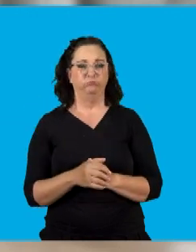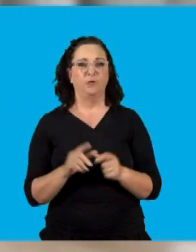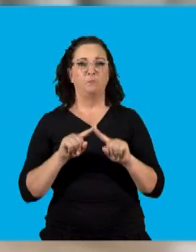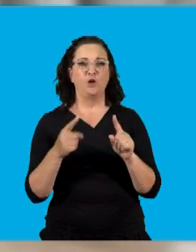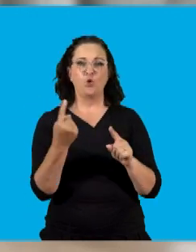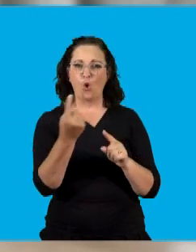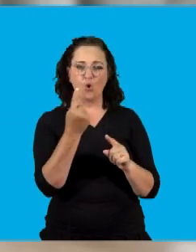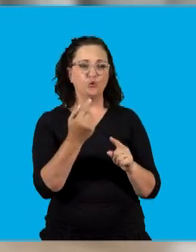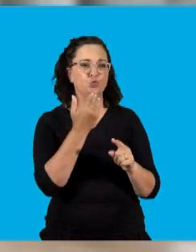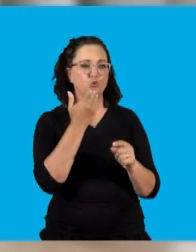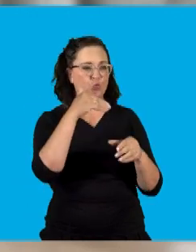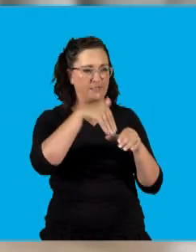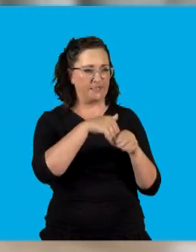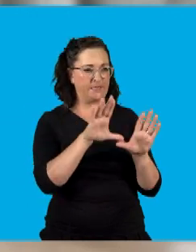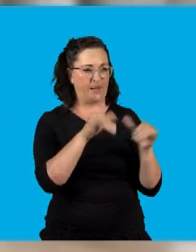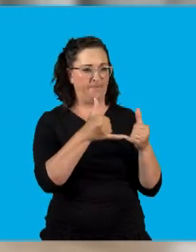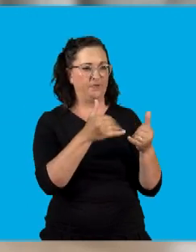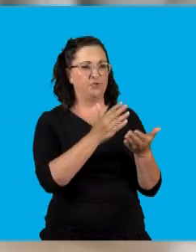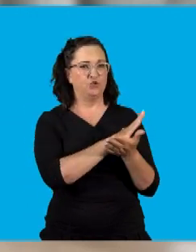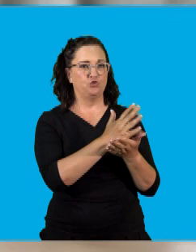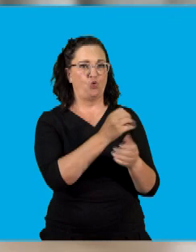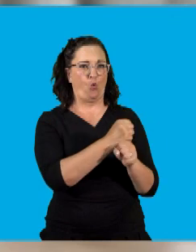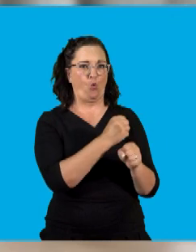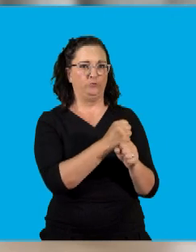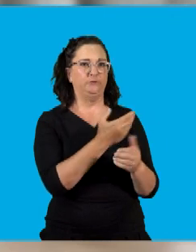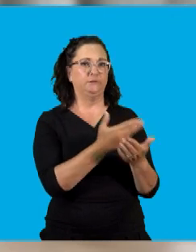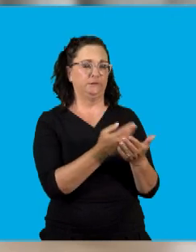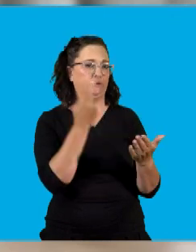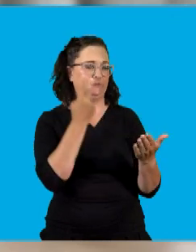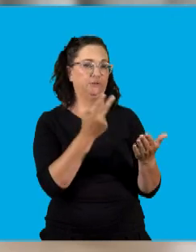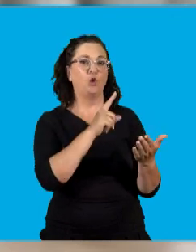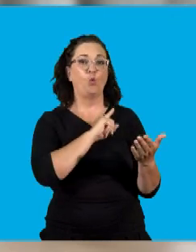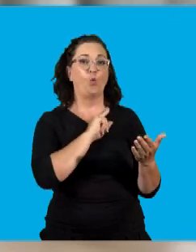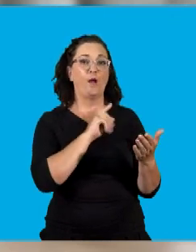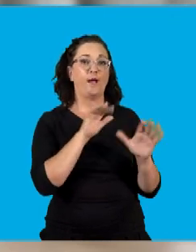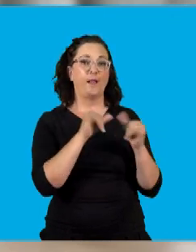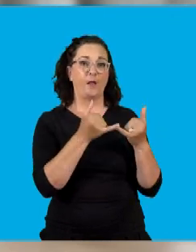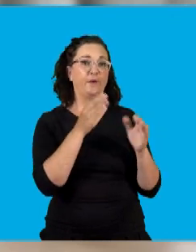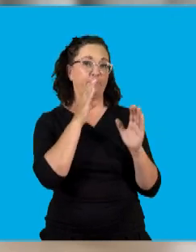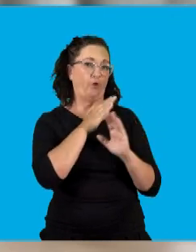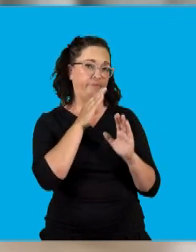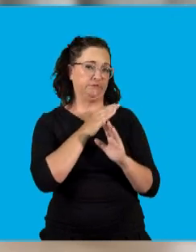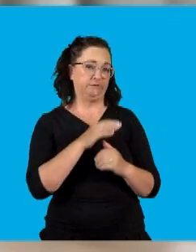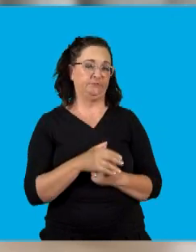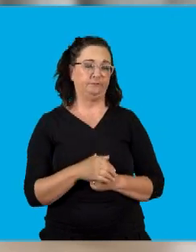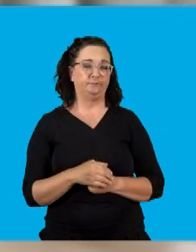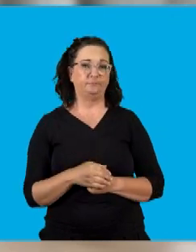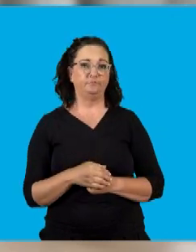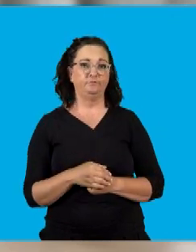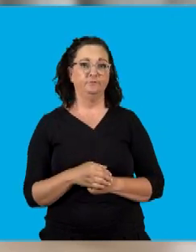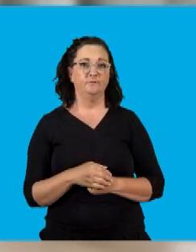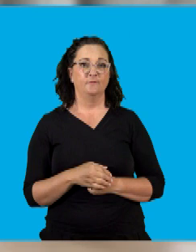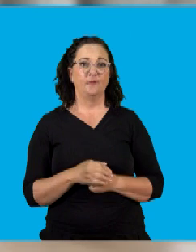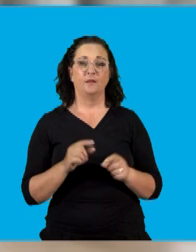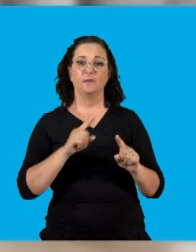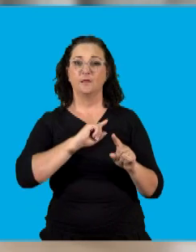only available to the shareholders. Why? Because this is a private company. As we've mentioned also earlier on, that